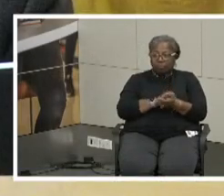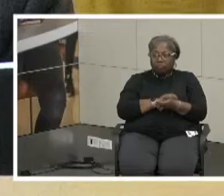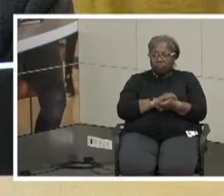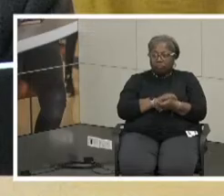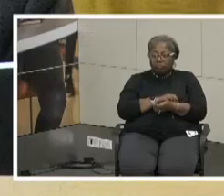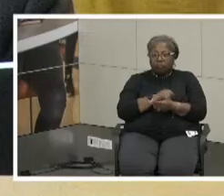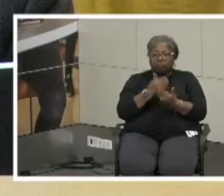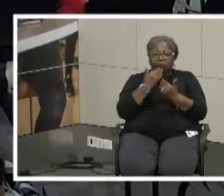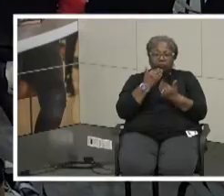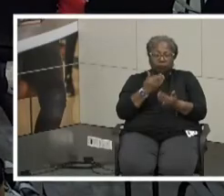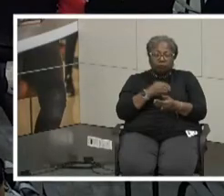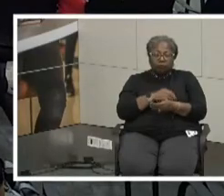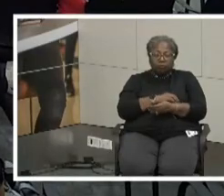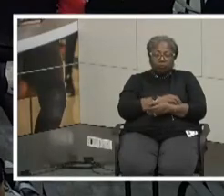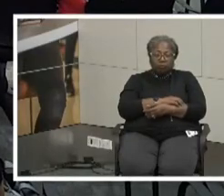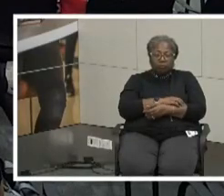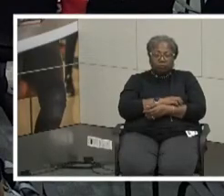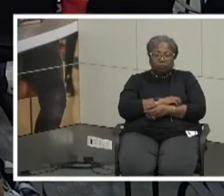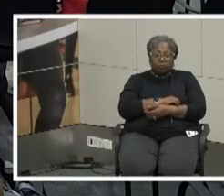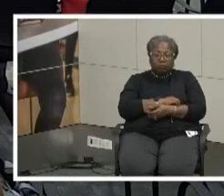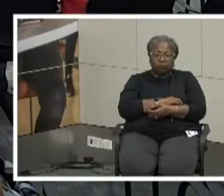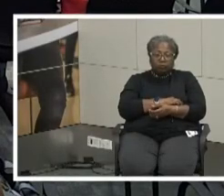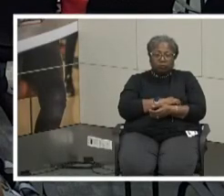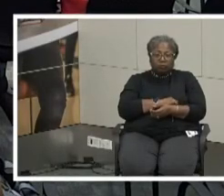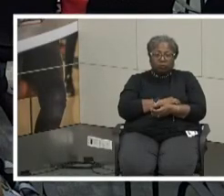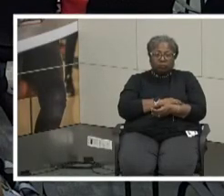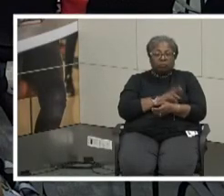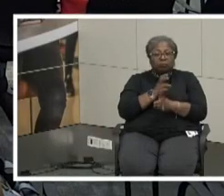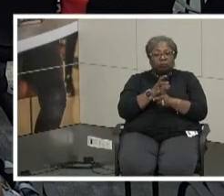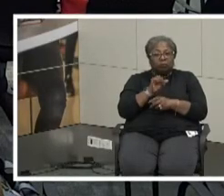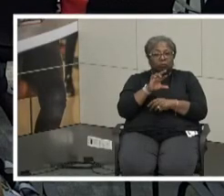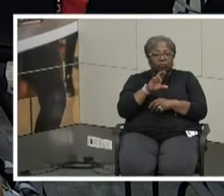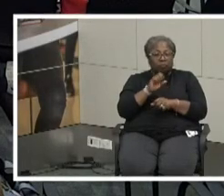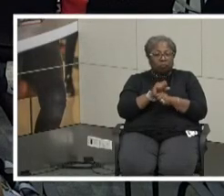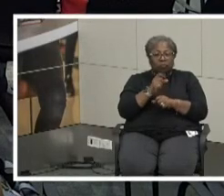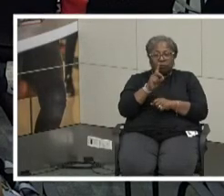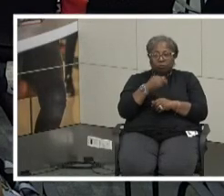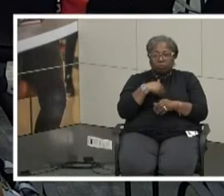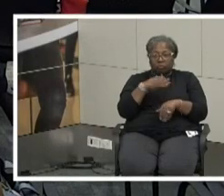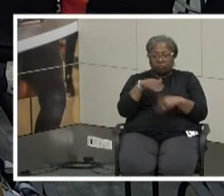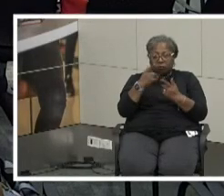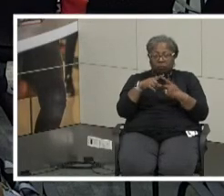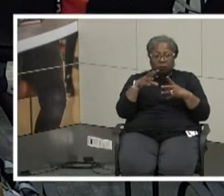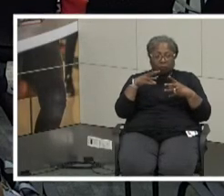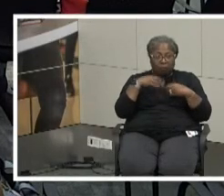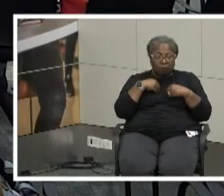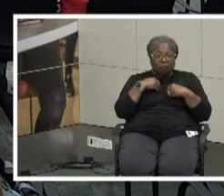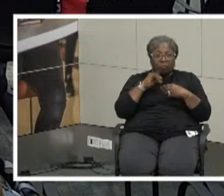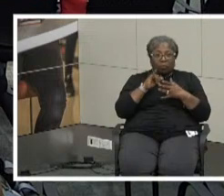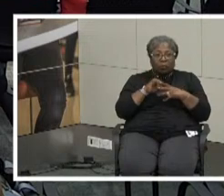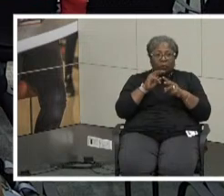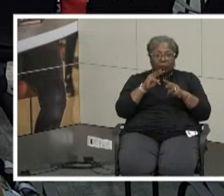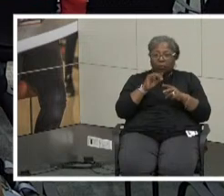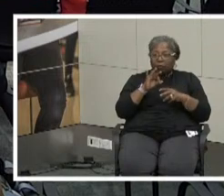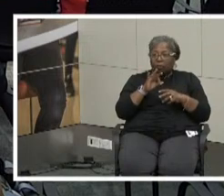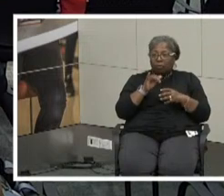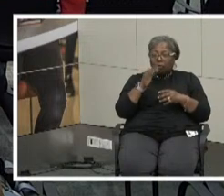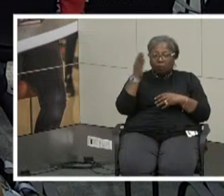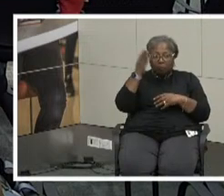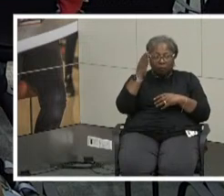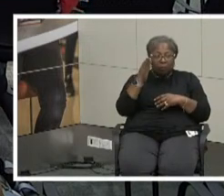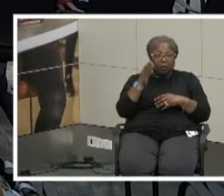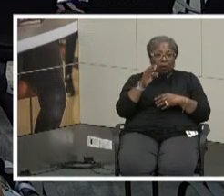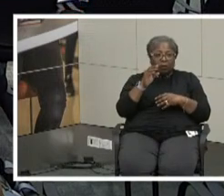okay thank you for all the information and your hard work um is there a motion to accept the constraint monitoring update presentation of